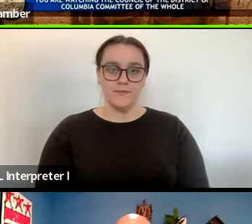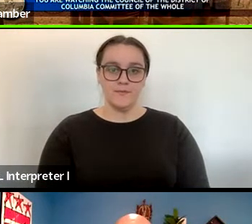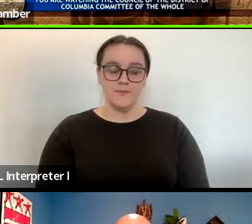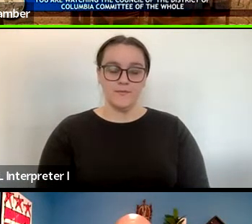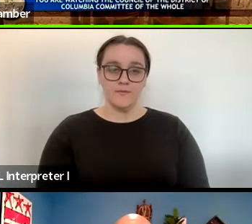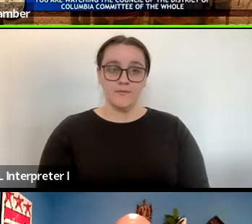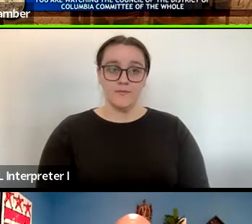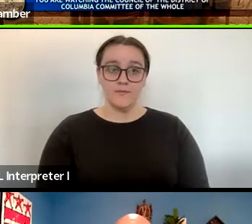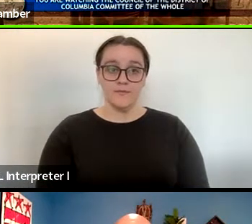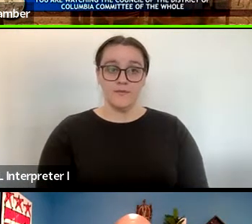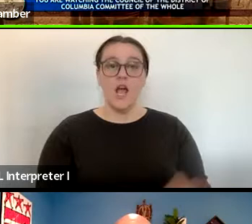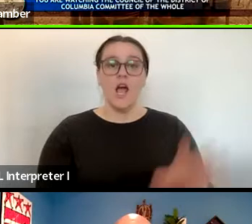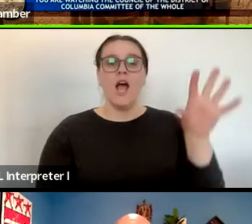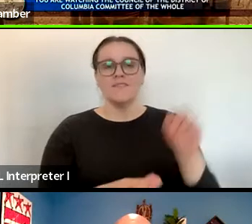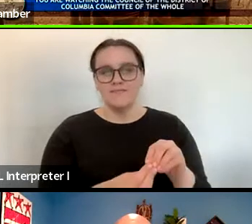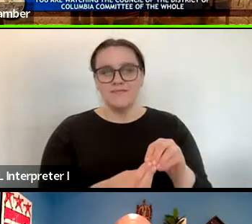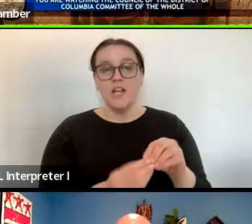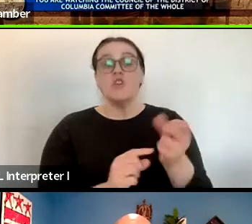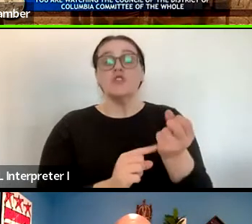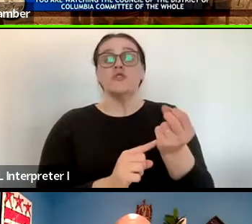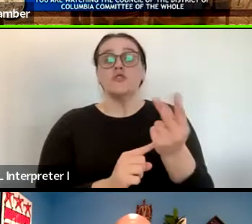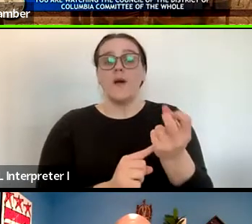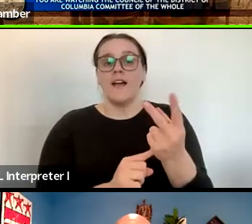All right, there are 12 yeses and one absent.